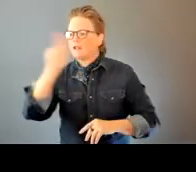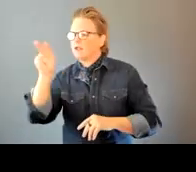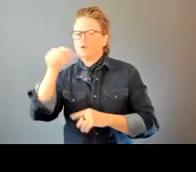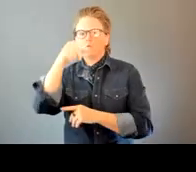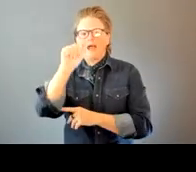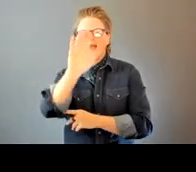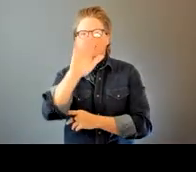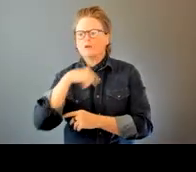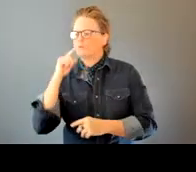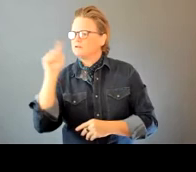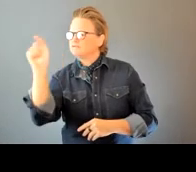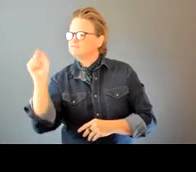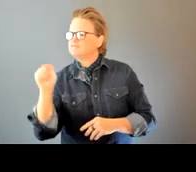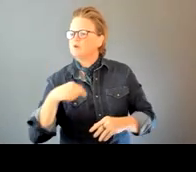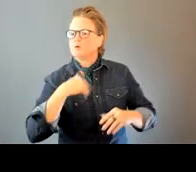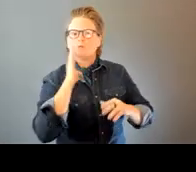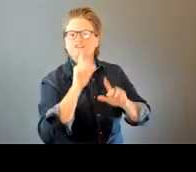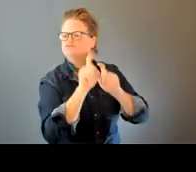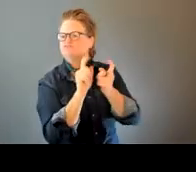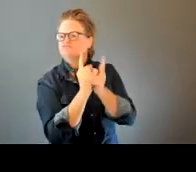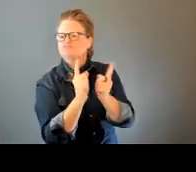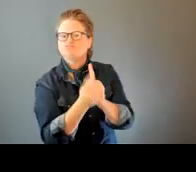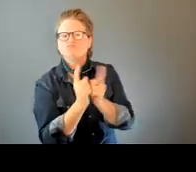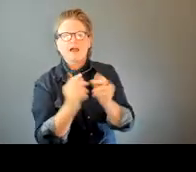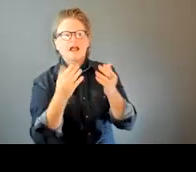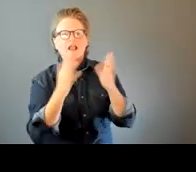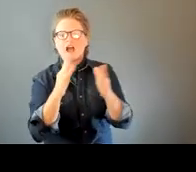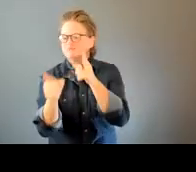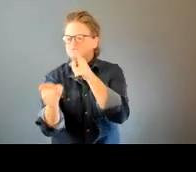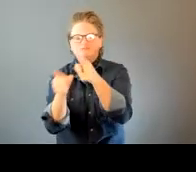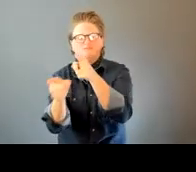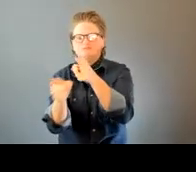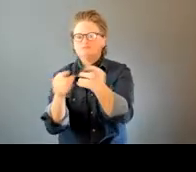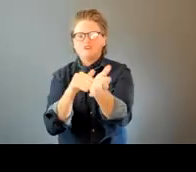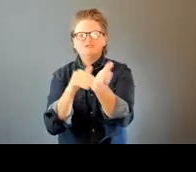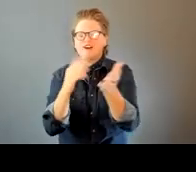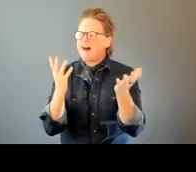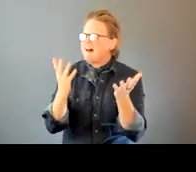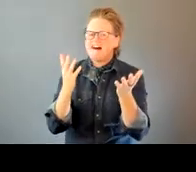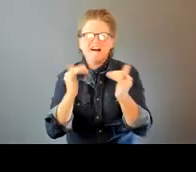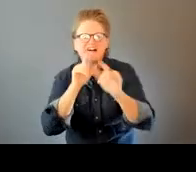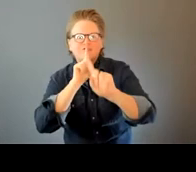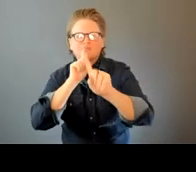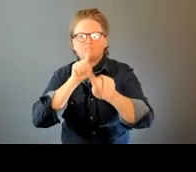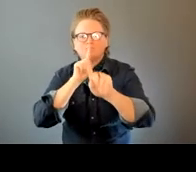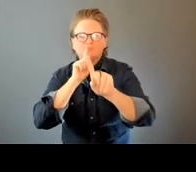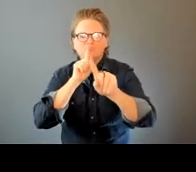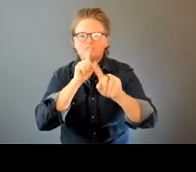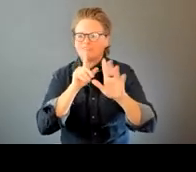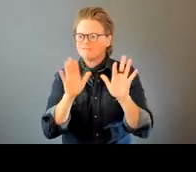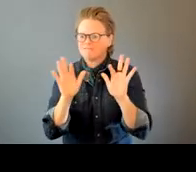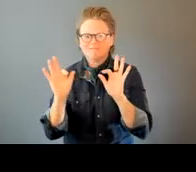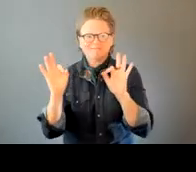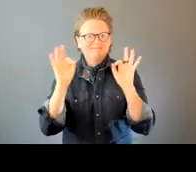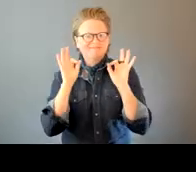that we have them ready to ask the doctors. So I can go ahead and translate all those questions and make sure that